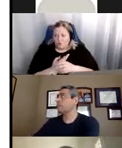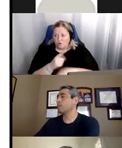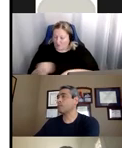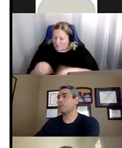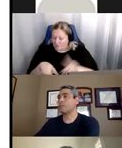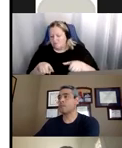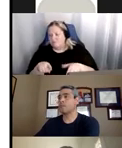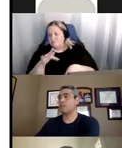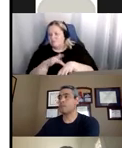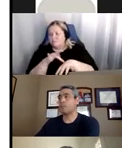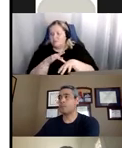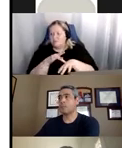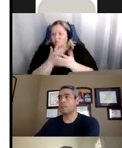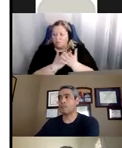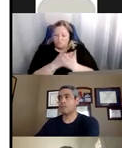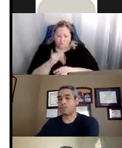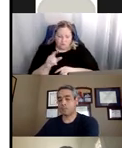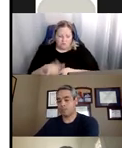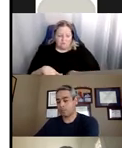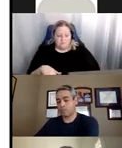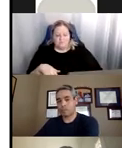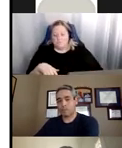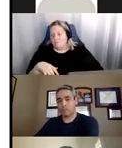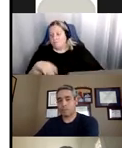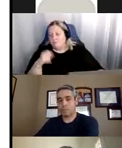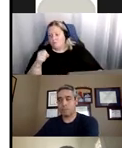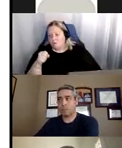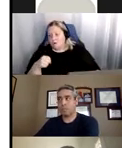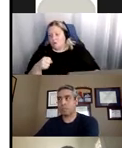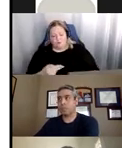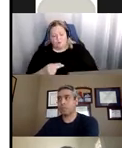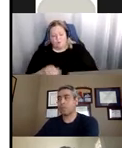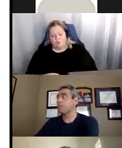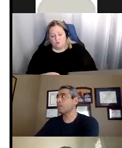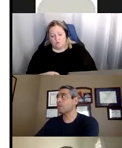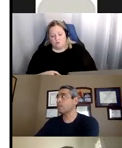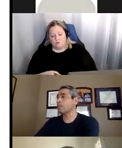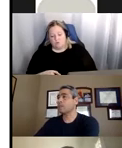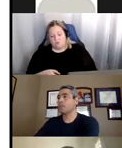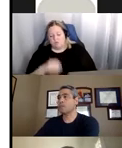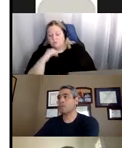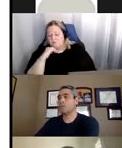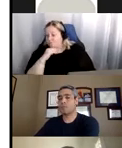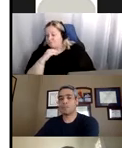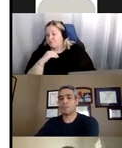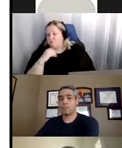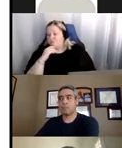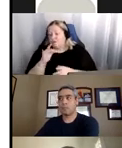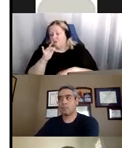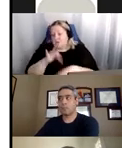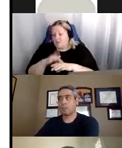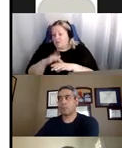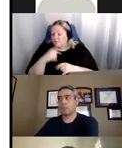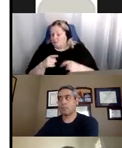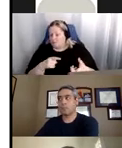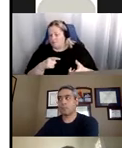swiping, touching the little parts on the screen, but you are able to use something that could hit that big red switch,